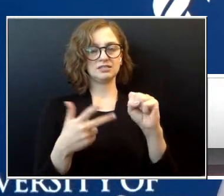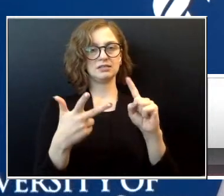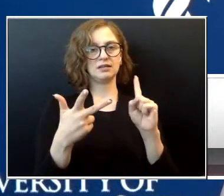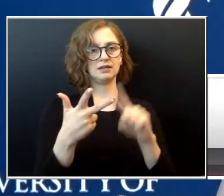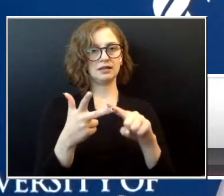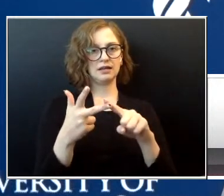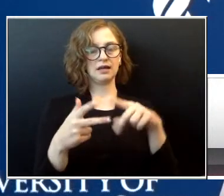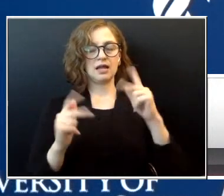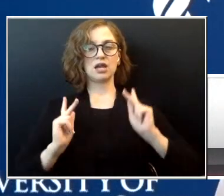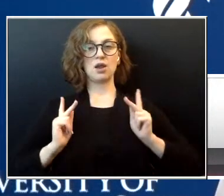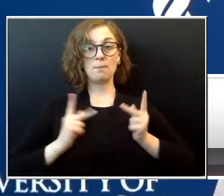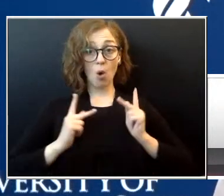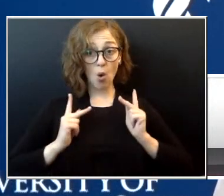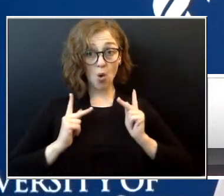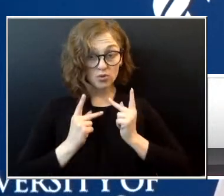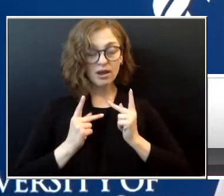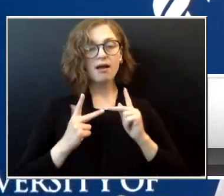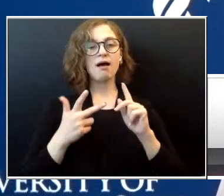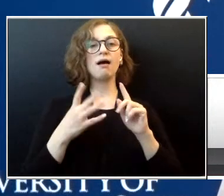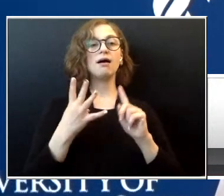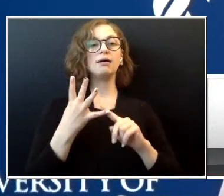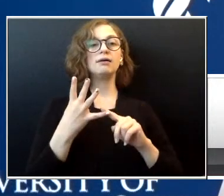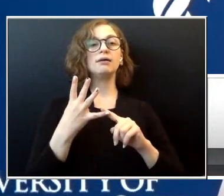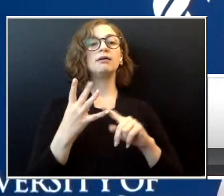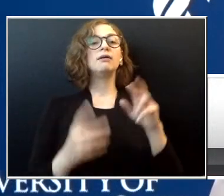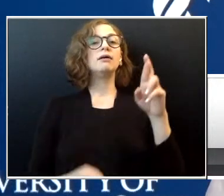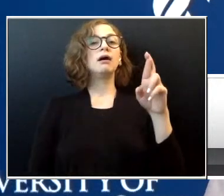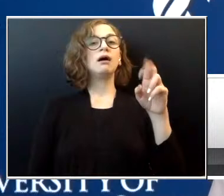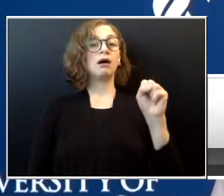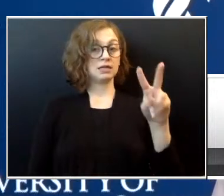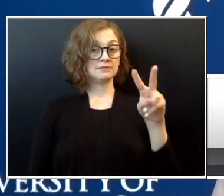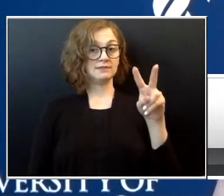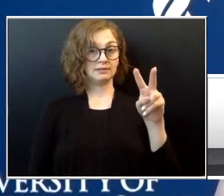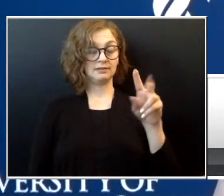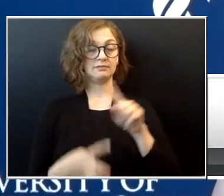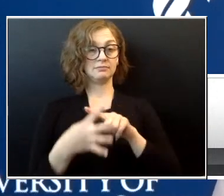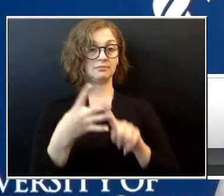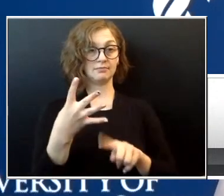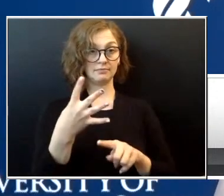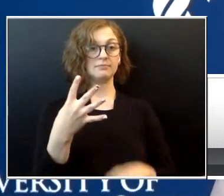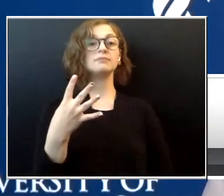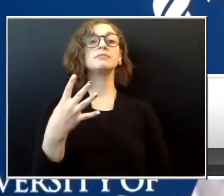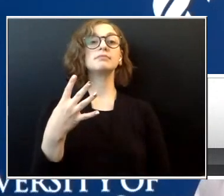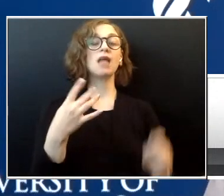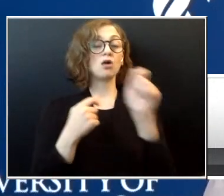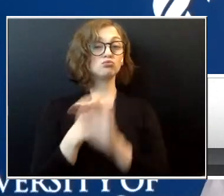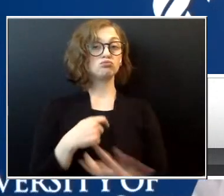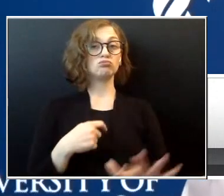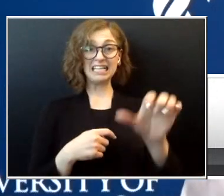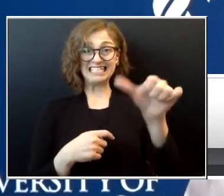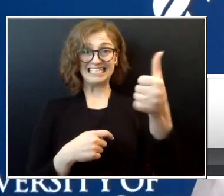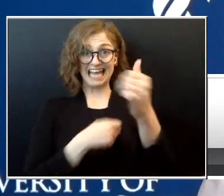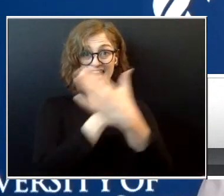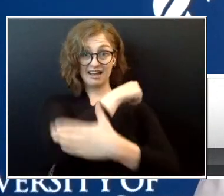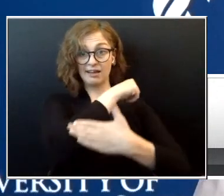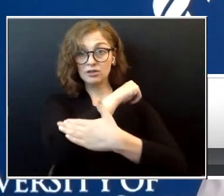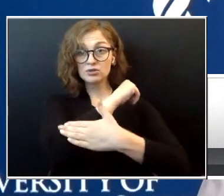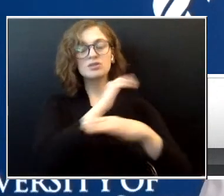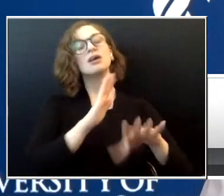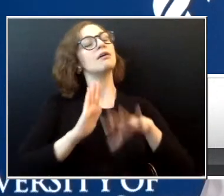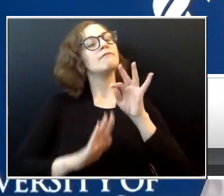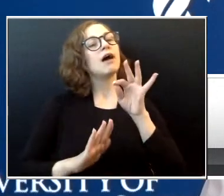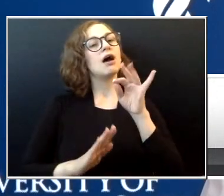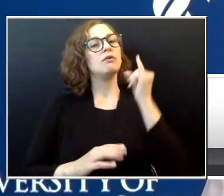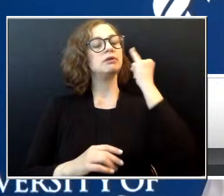vaccine. And then it looked at RSV. And what they found throughout those 10 countries was that when you had people who were in